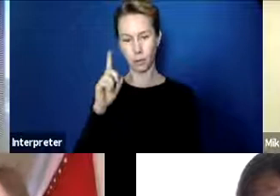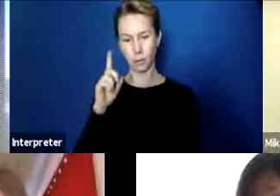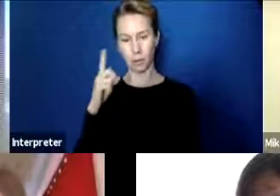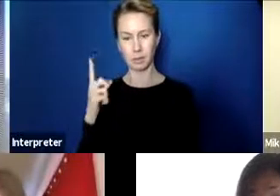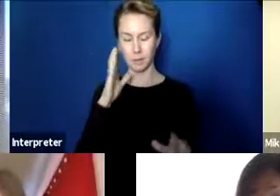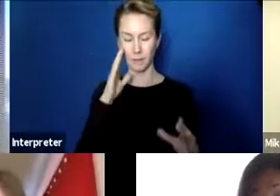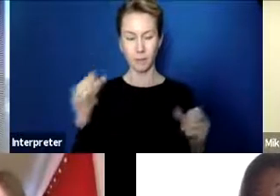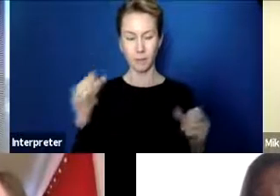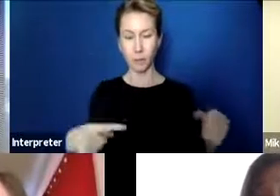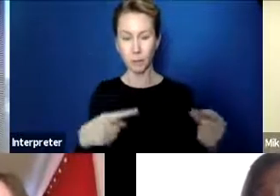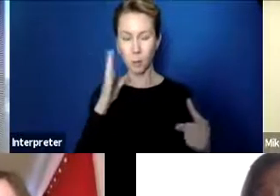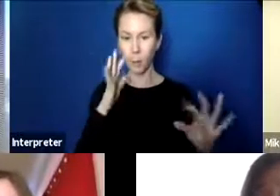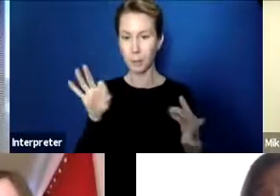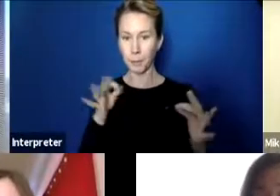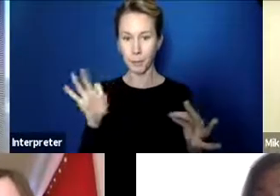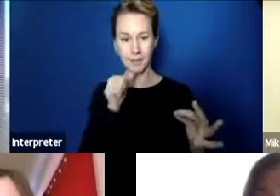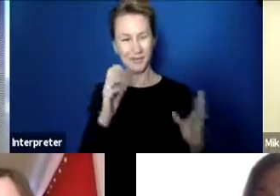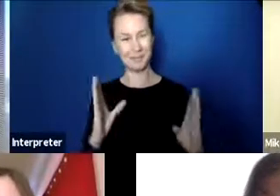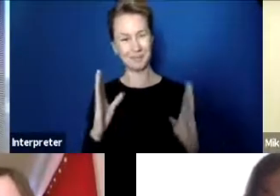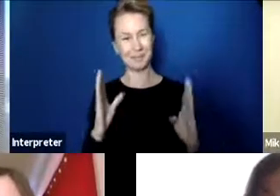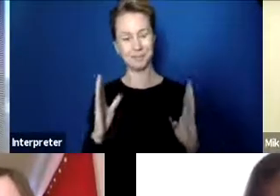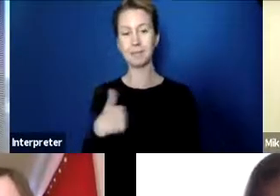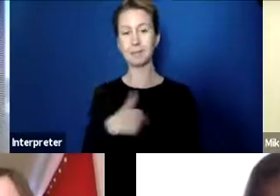So thank you, Ebony and Pilar.